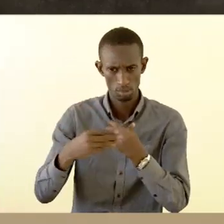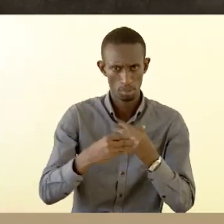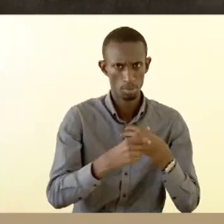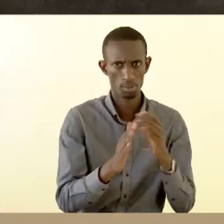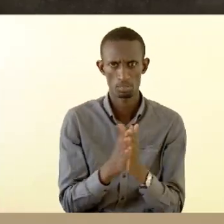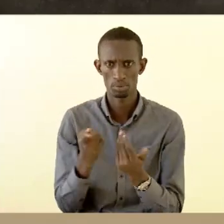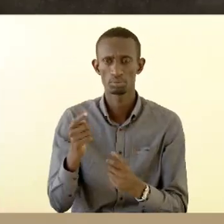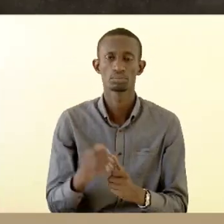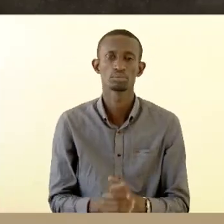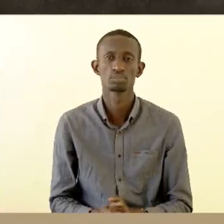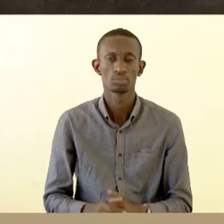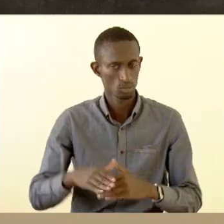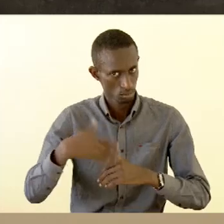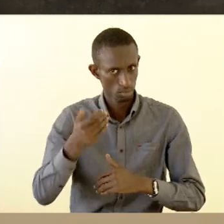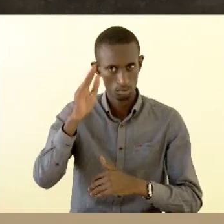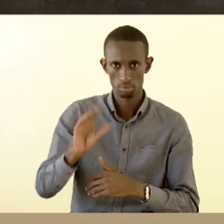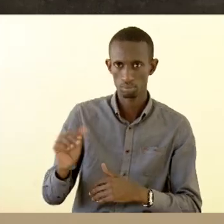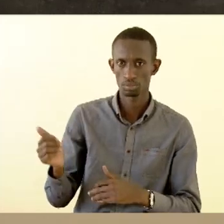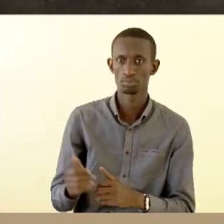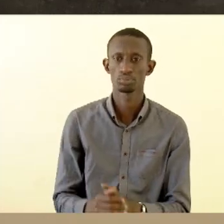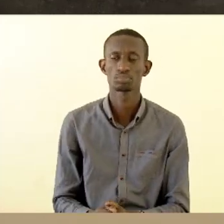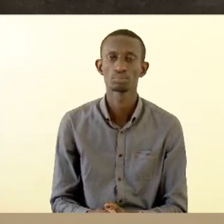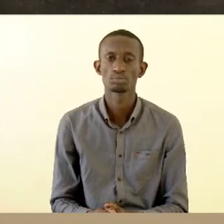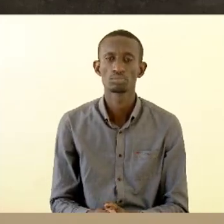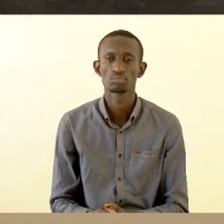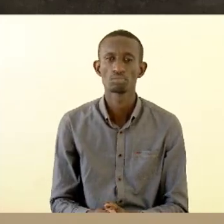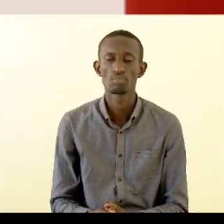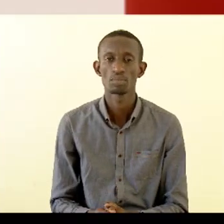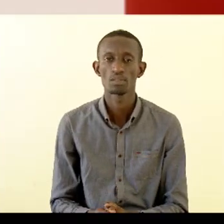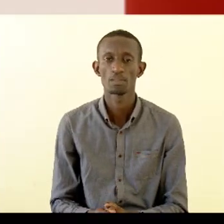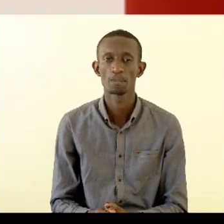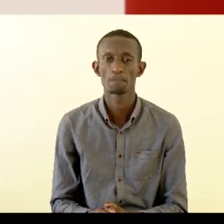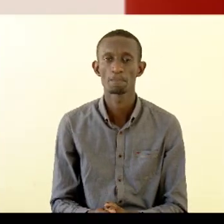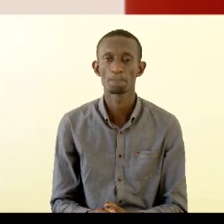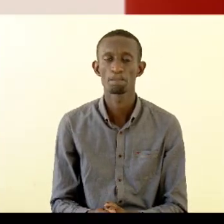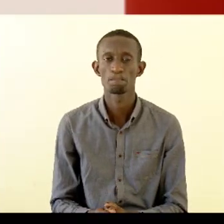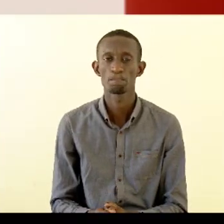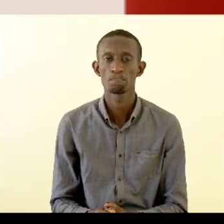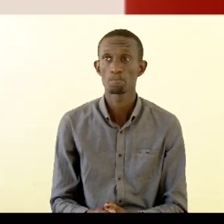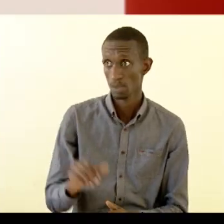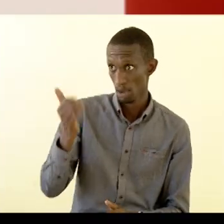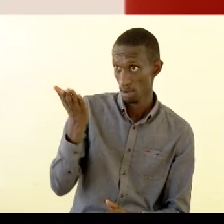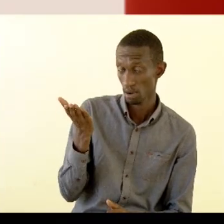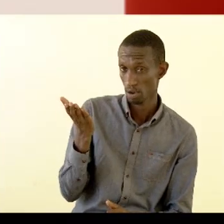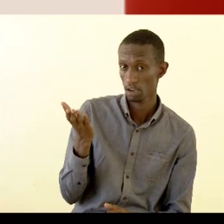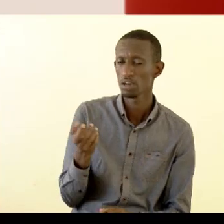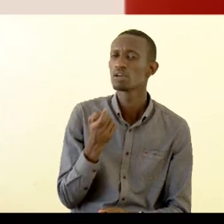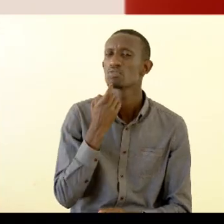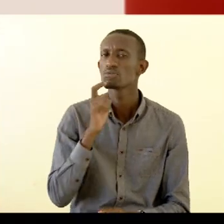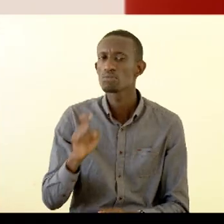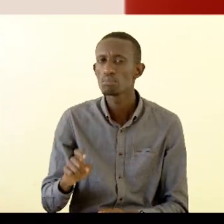And we go to the next slide. Next slide, we have to find the